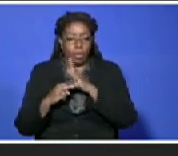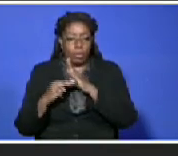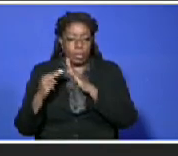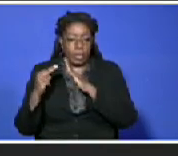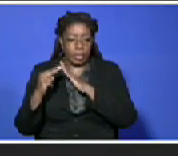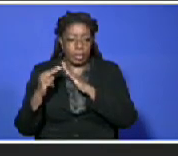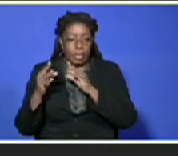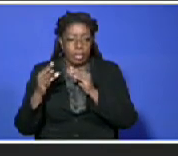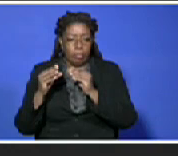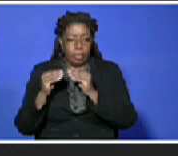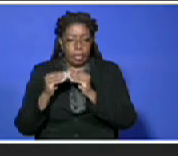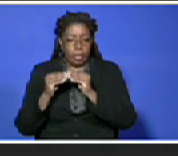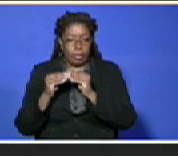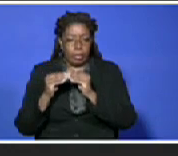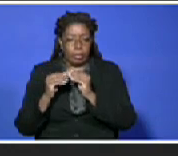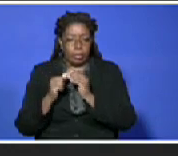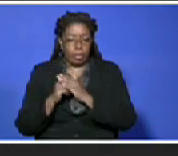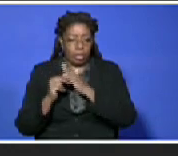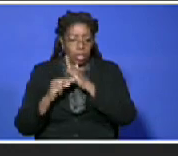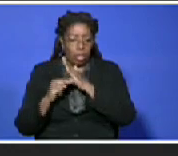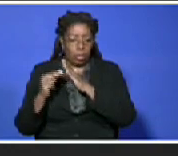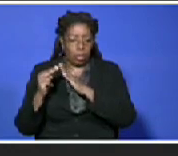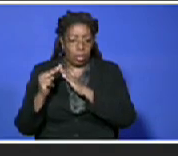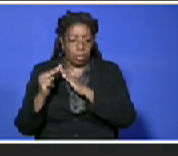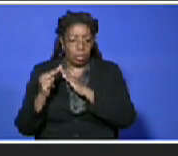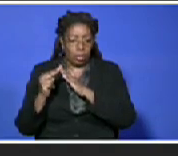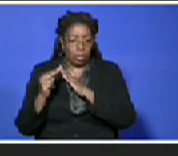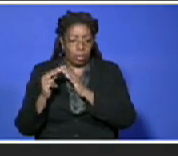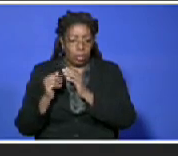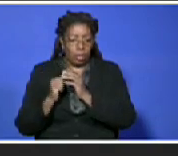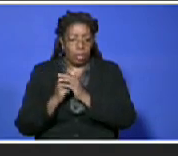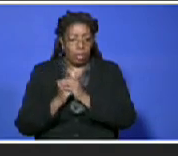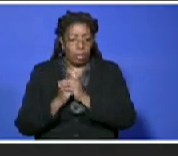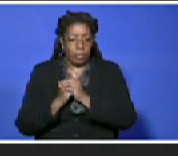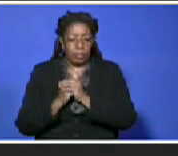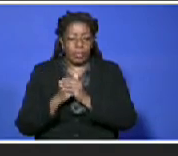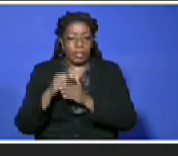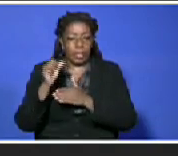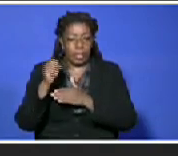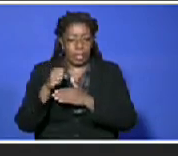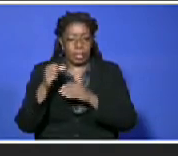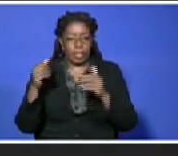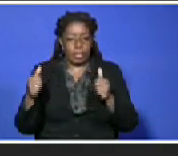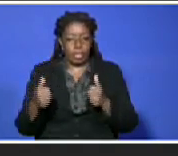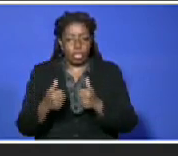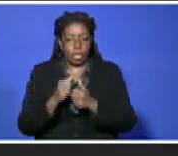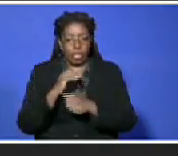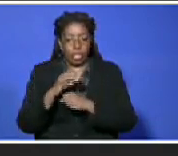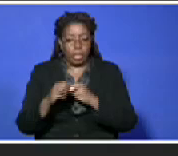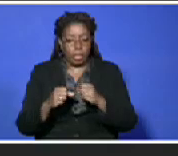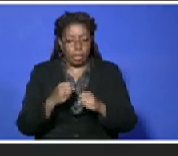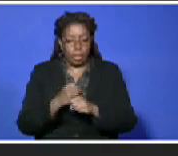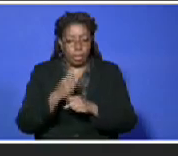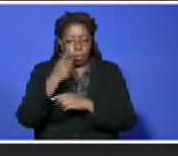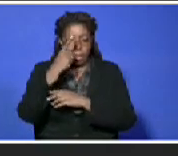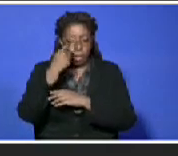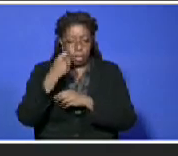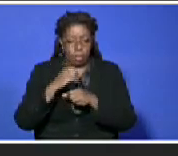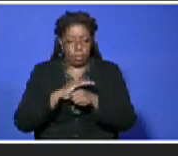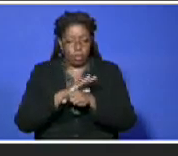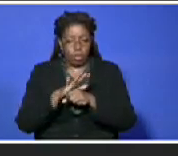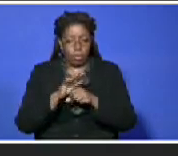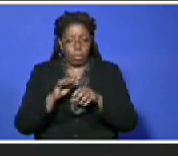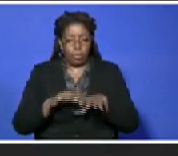reopening, the industry insiders all agreed that while it has been a challenging year for hoteliers due to the COVID-19 pandemic,